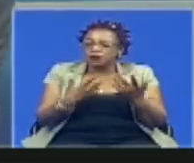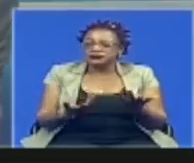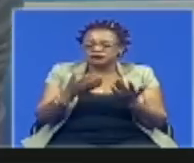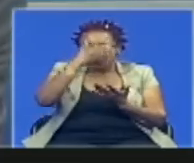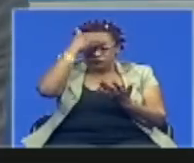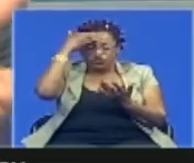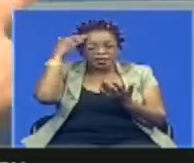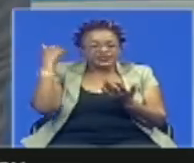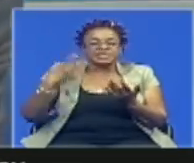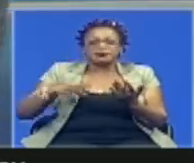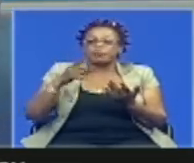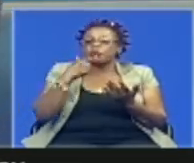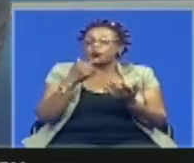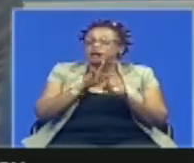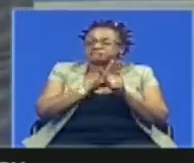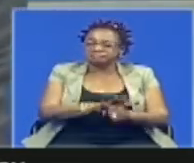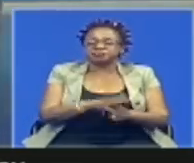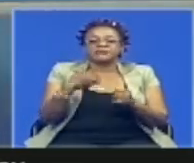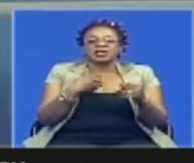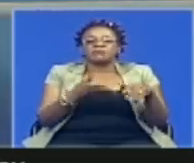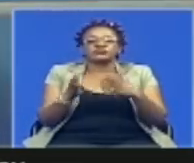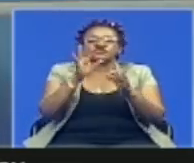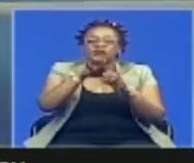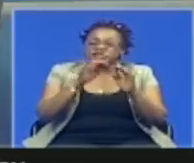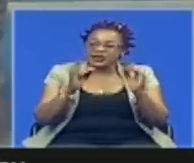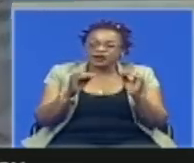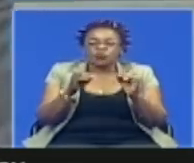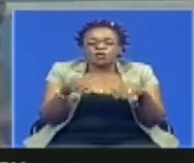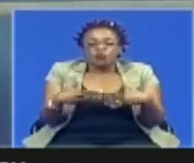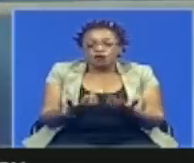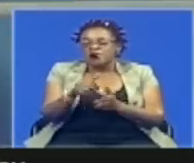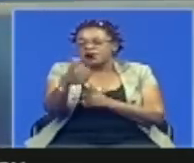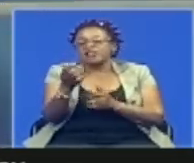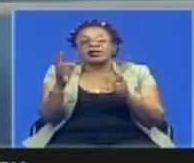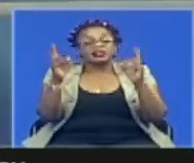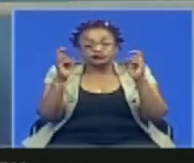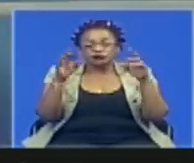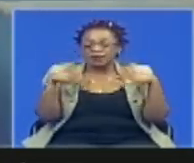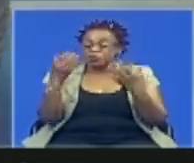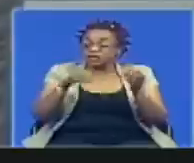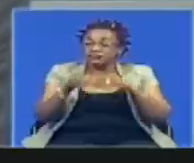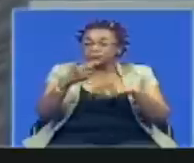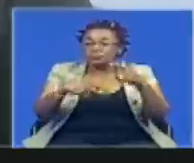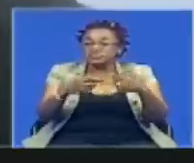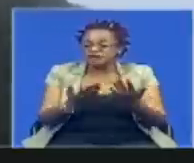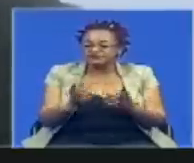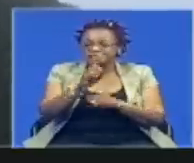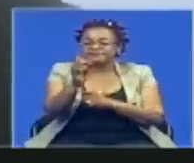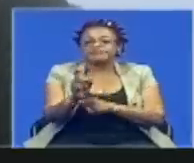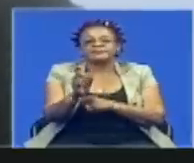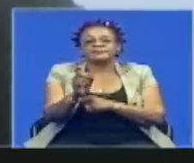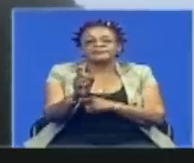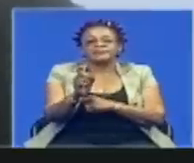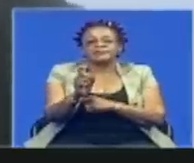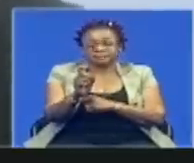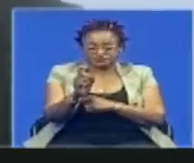that they were disenfranchised or they didn't have a chance to vote or all of the other issues regarding the electoral process? I think that is the key question,